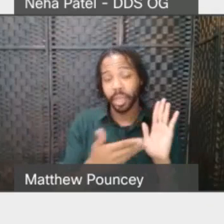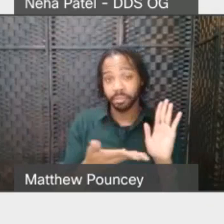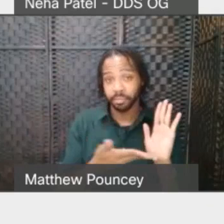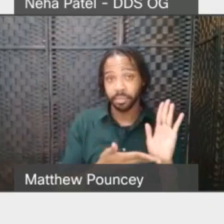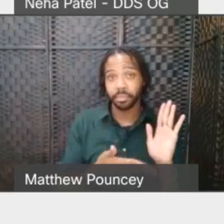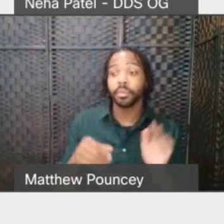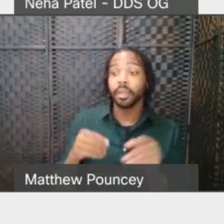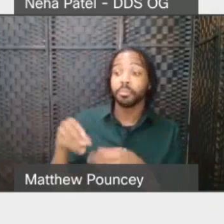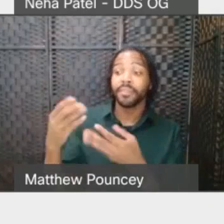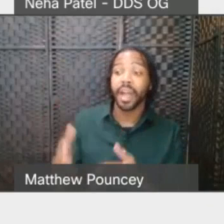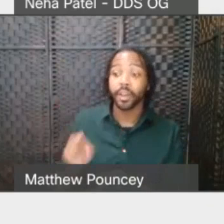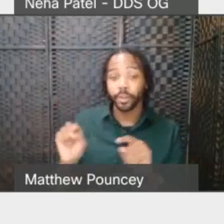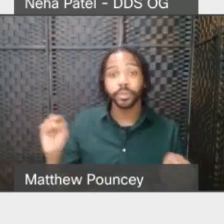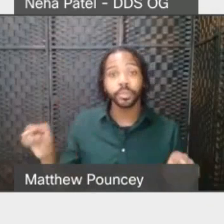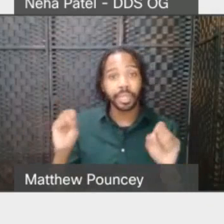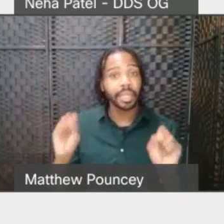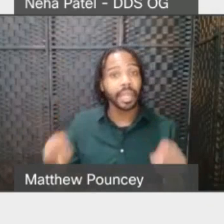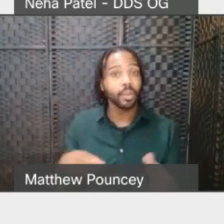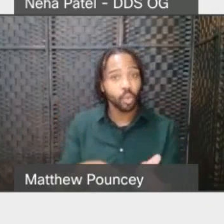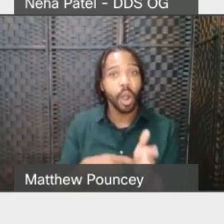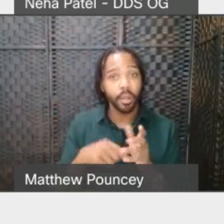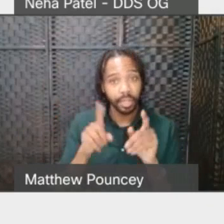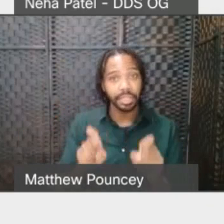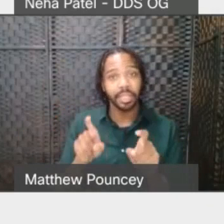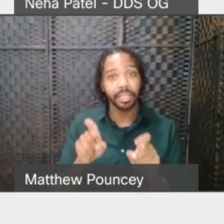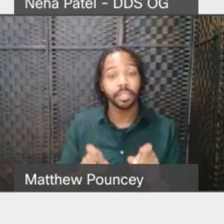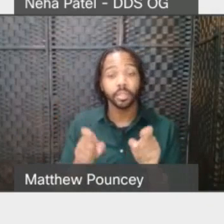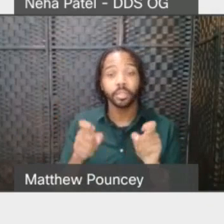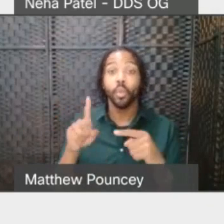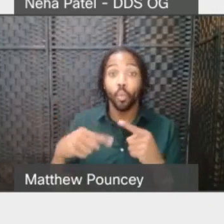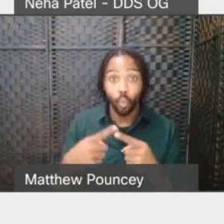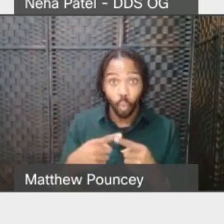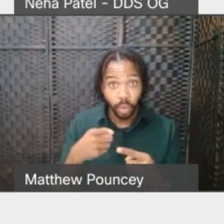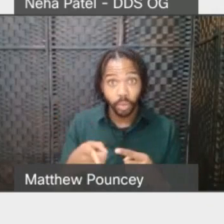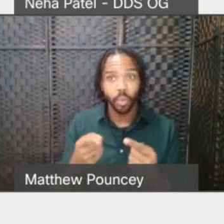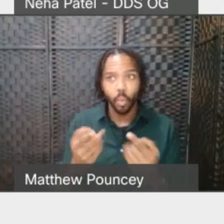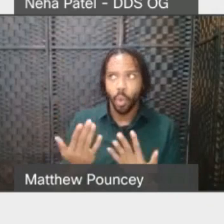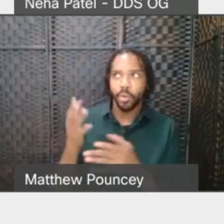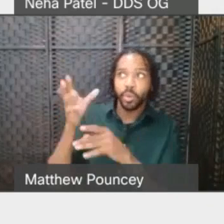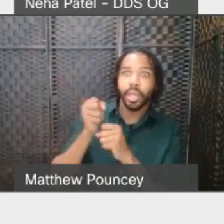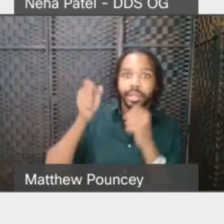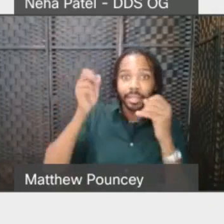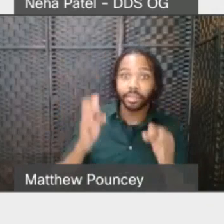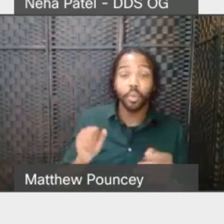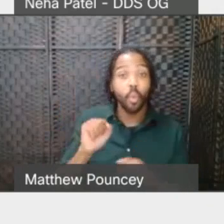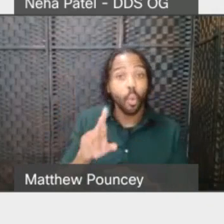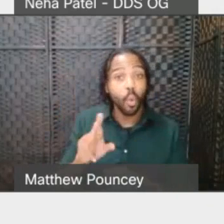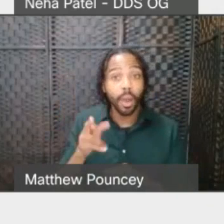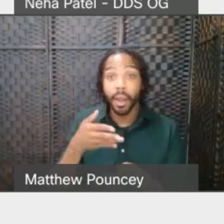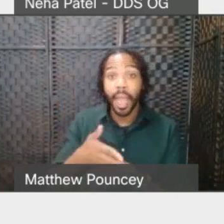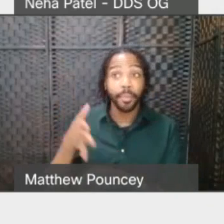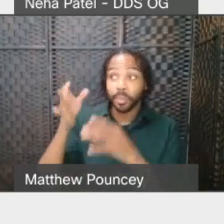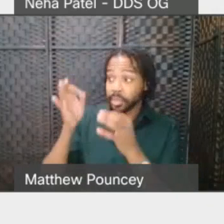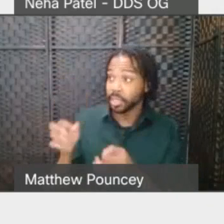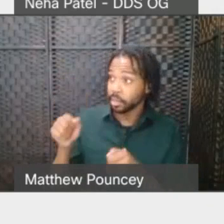may require testing during the waiting period and testing if an exemption has been granted.